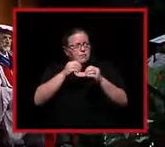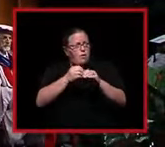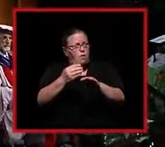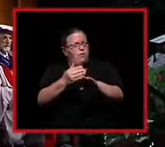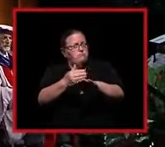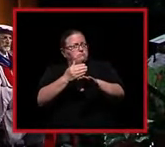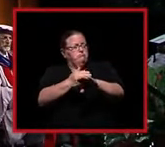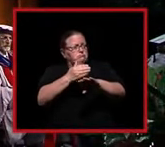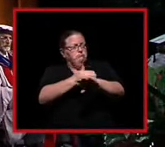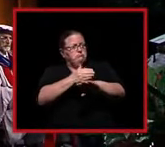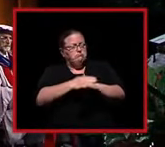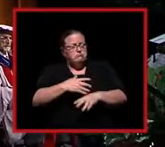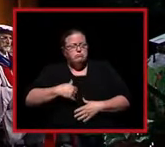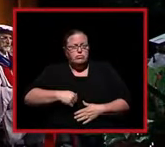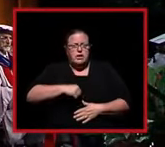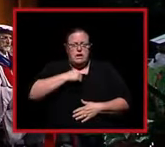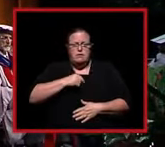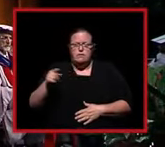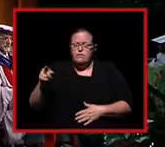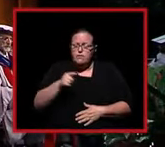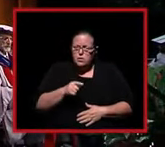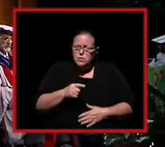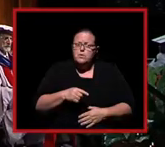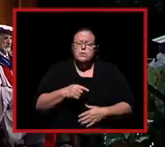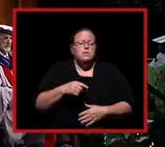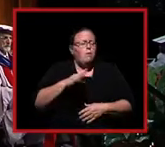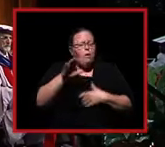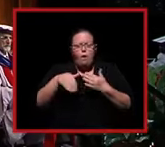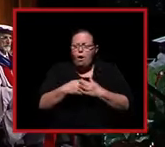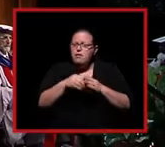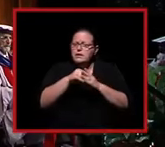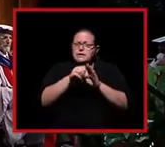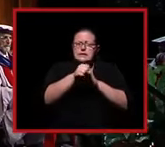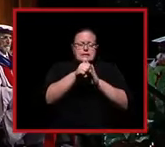you, every single one of us across the Commonwealth. Thank you.